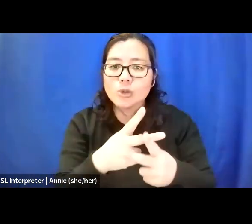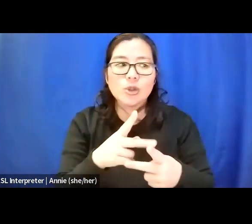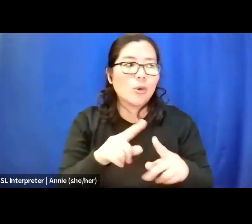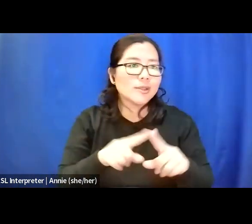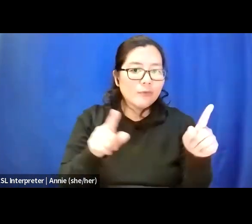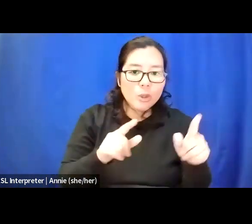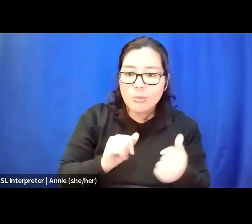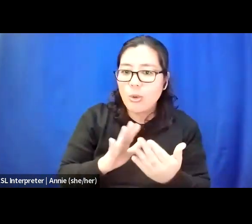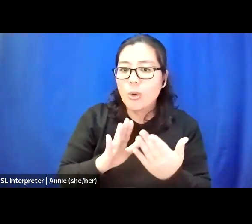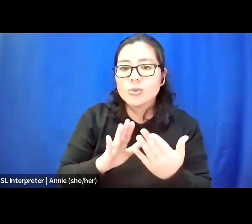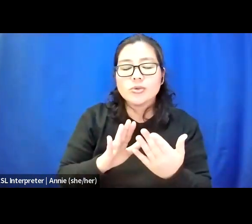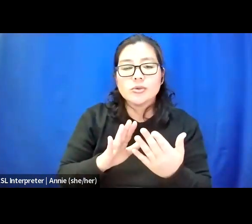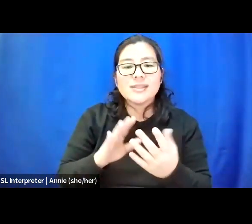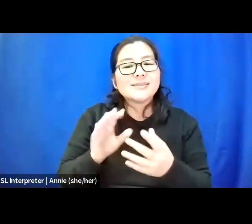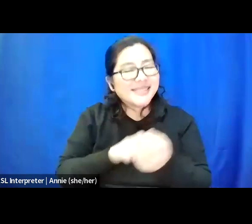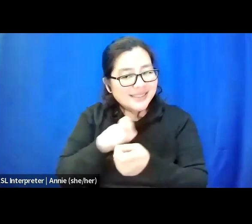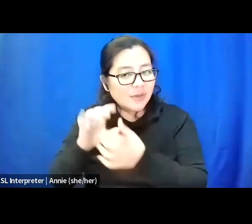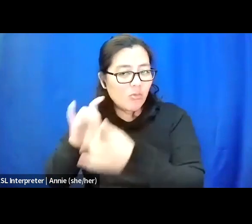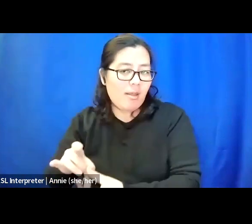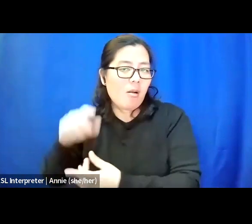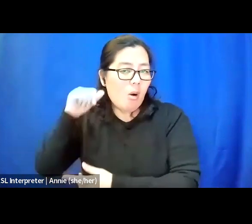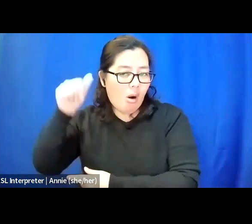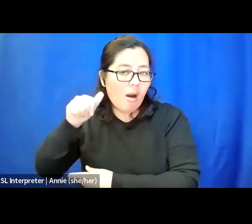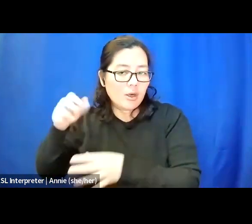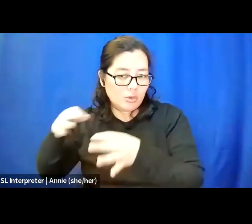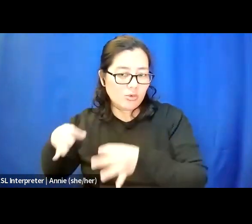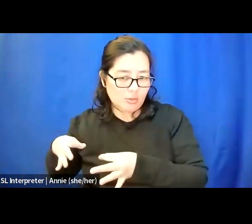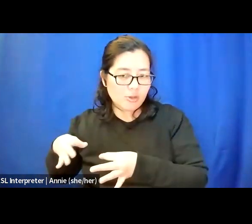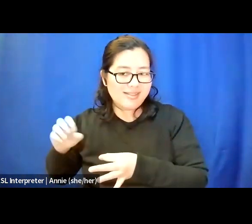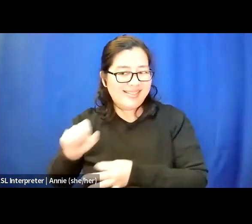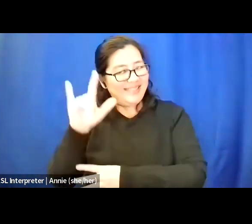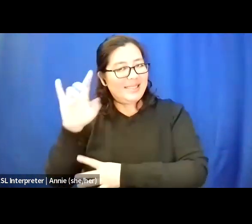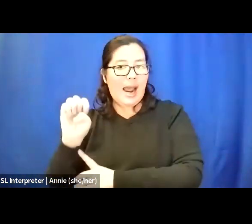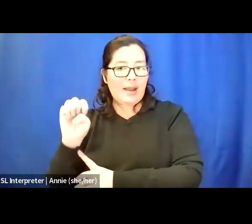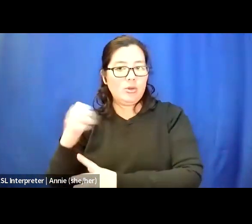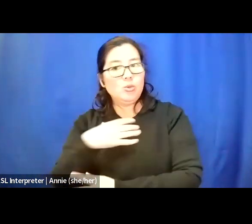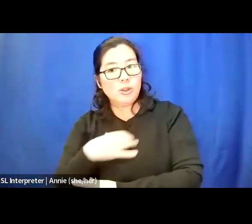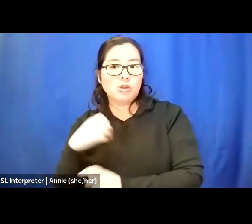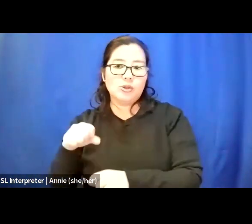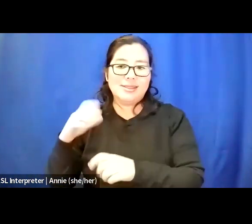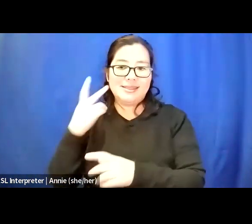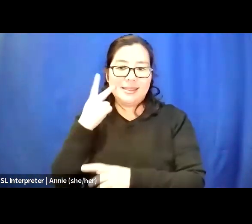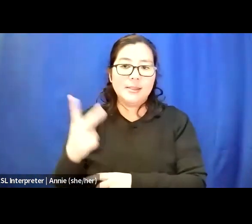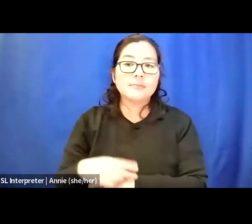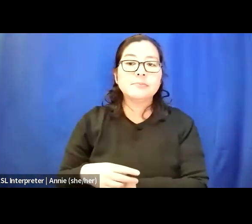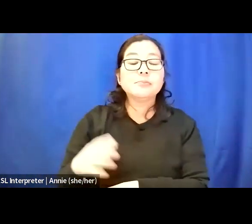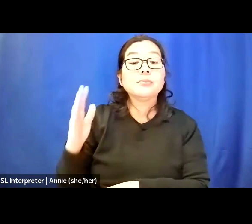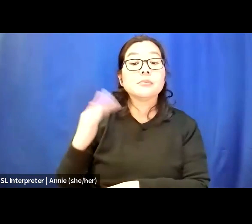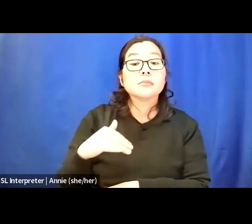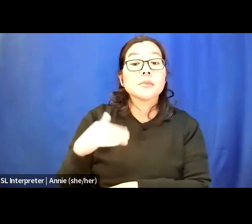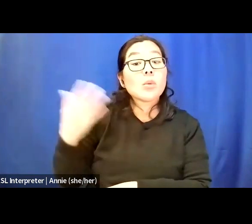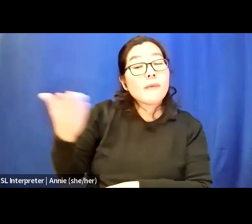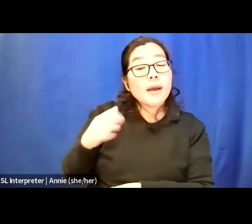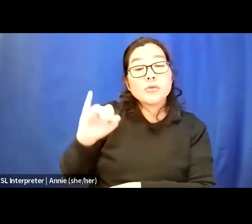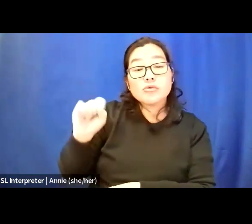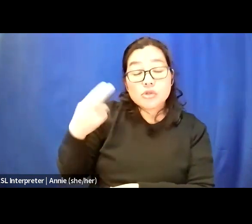of specifically audio description, that style that you wanted to see? And I also kind of want to invite Josh. A